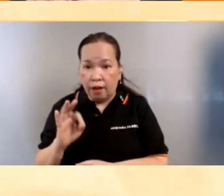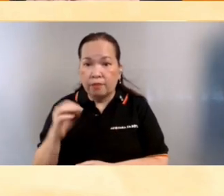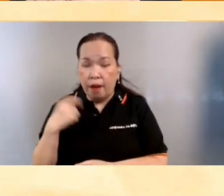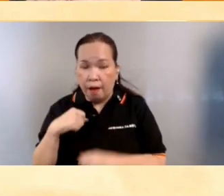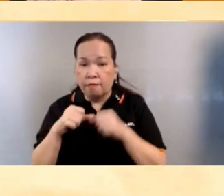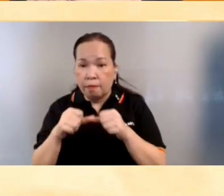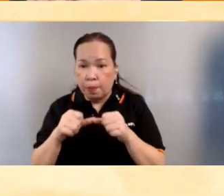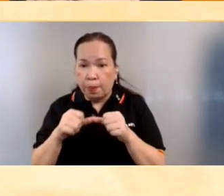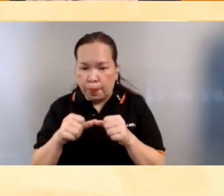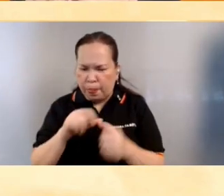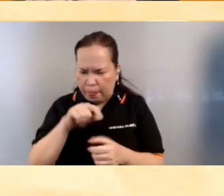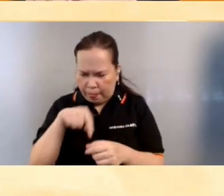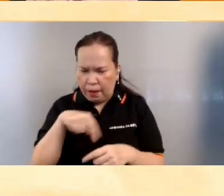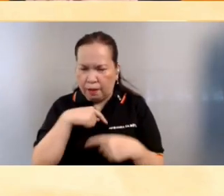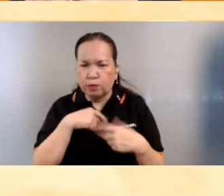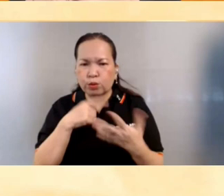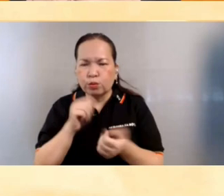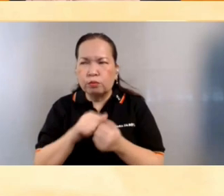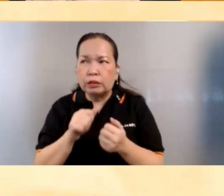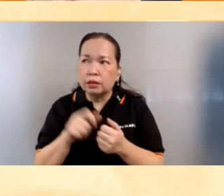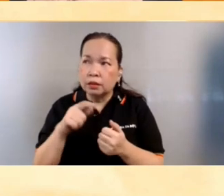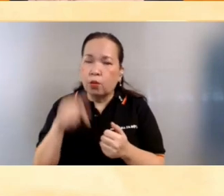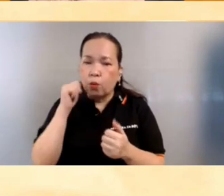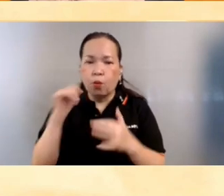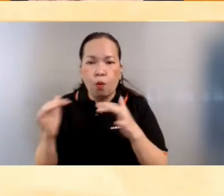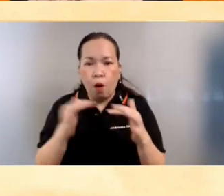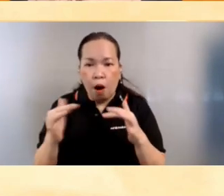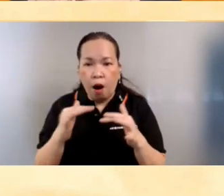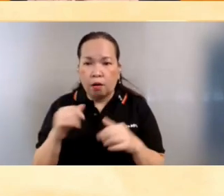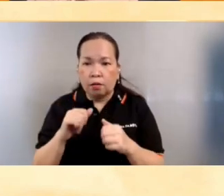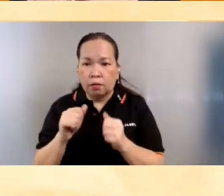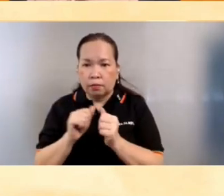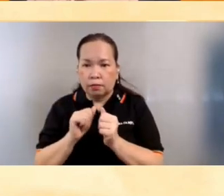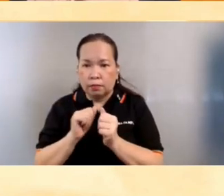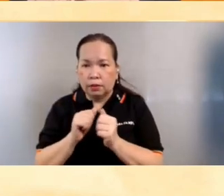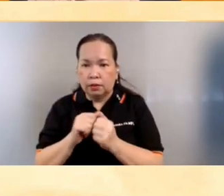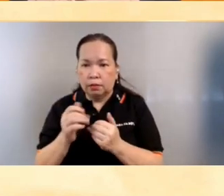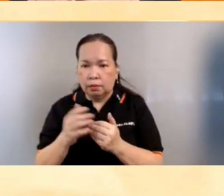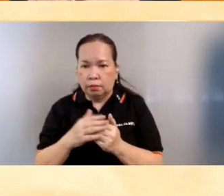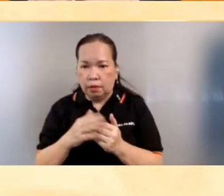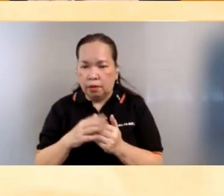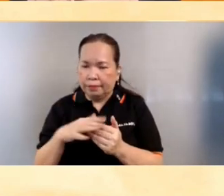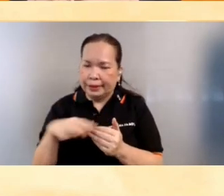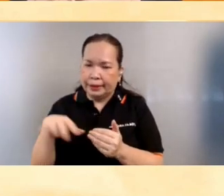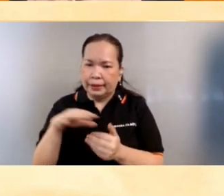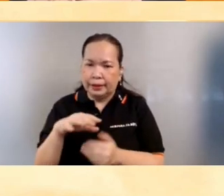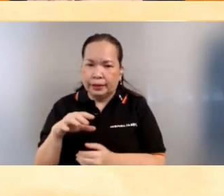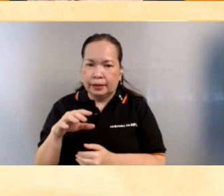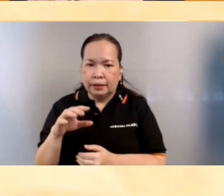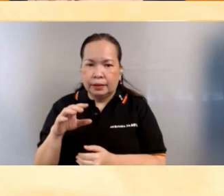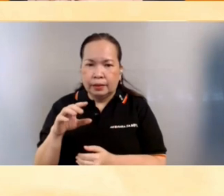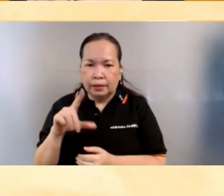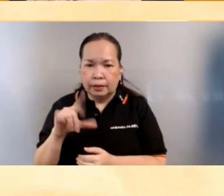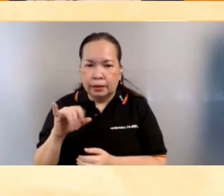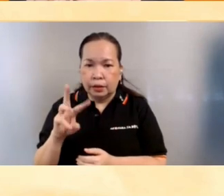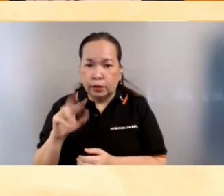which are vulnerable to armed conflict. So these areas are located near the Liguasan Marsh in Maguindanao.